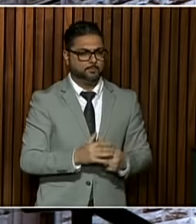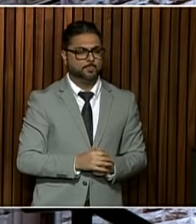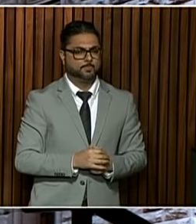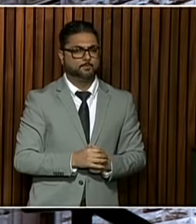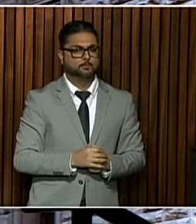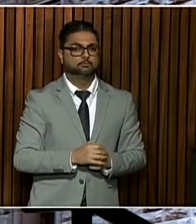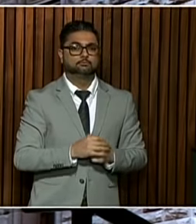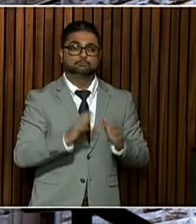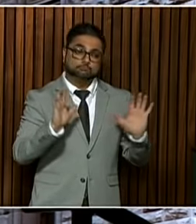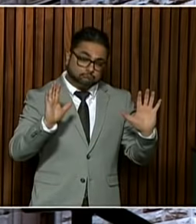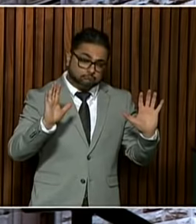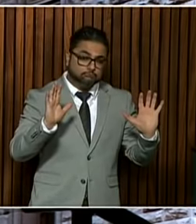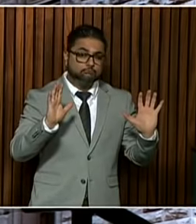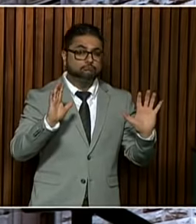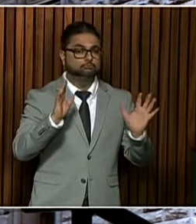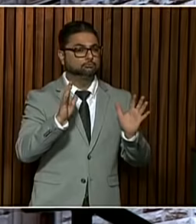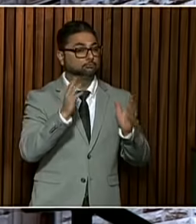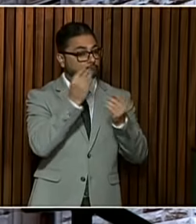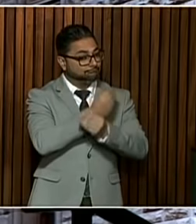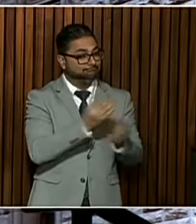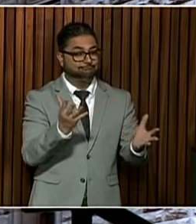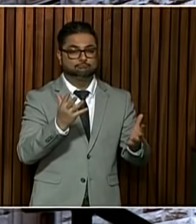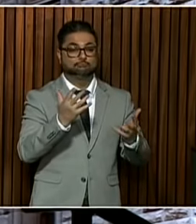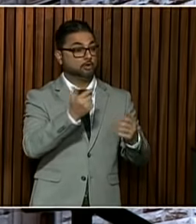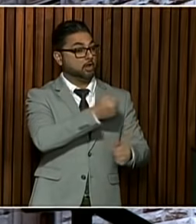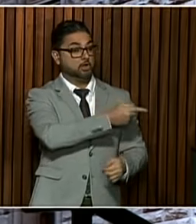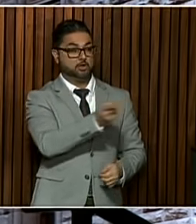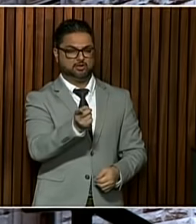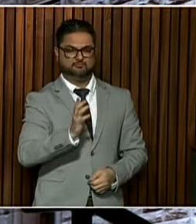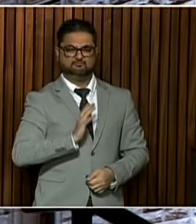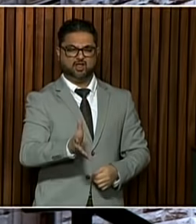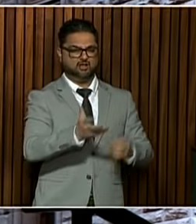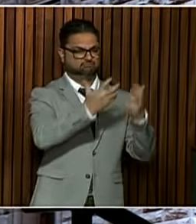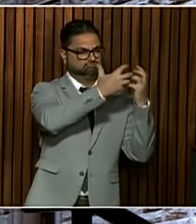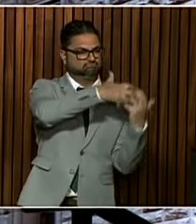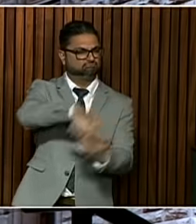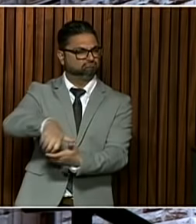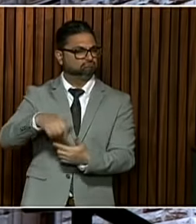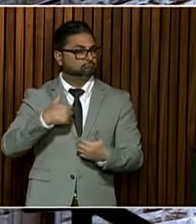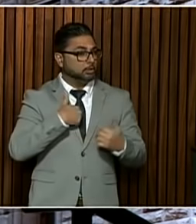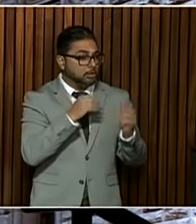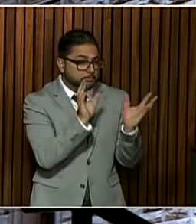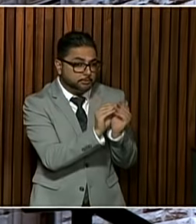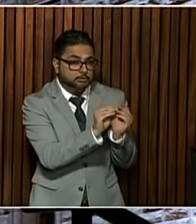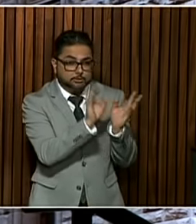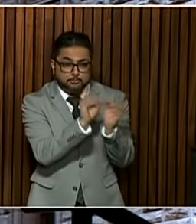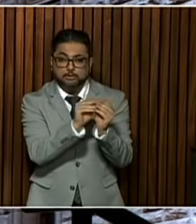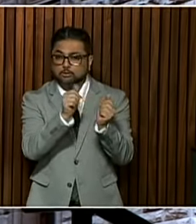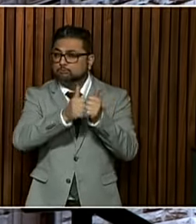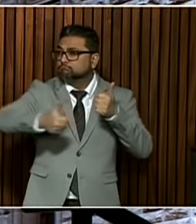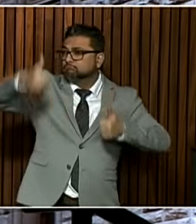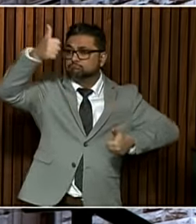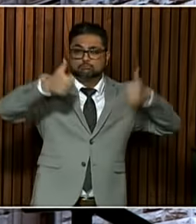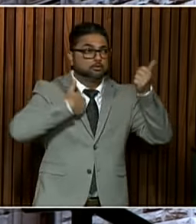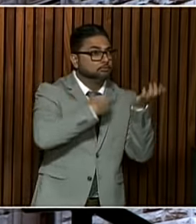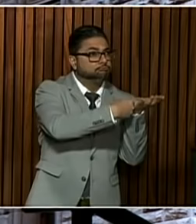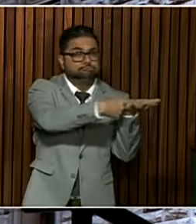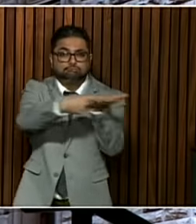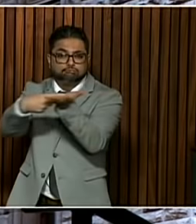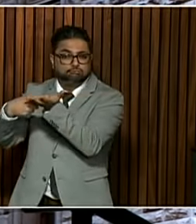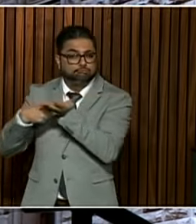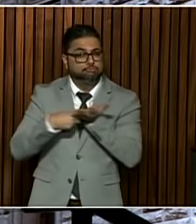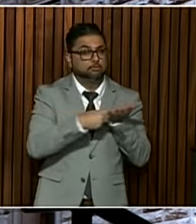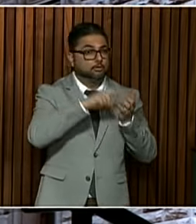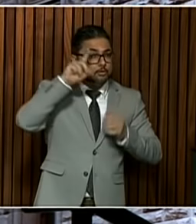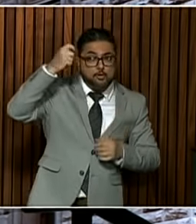have more briefings again with our decision makers, both of the Premier and our Minister, Deputy Premier, as well as with the Cabinet,